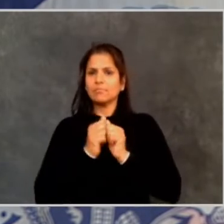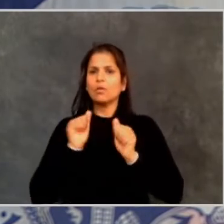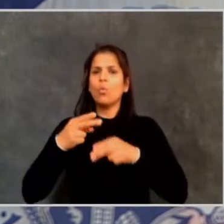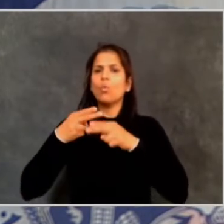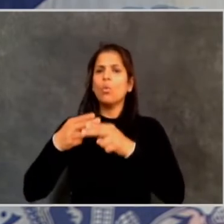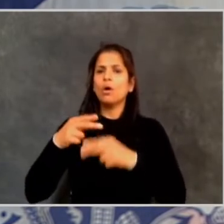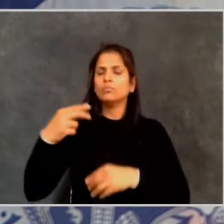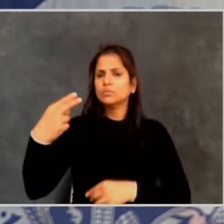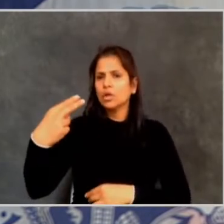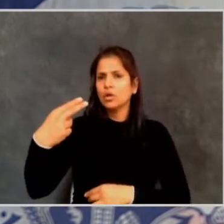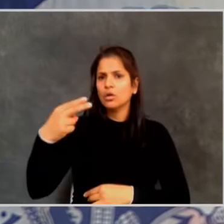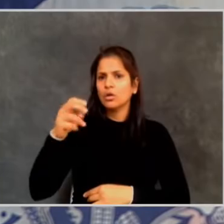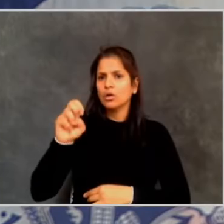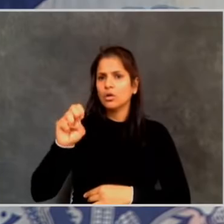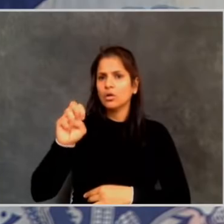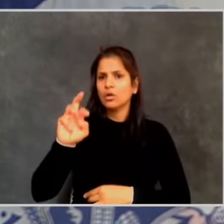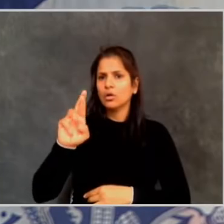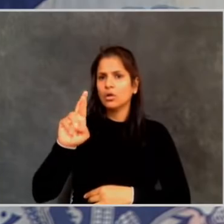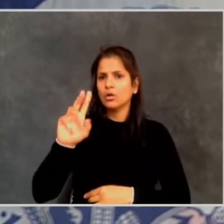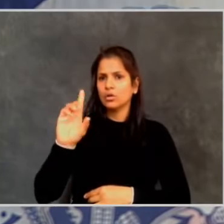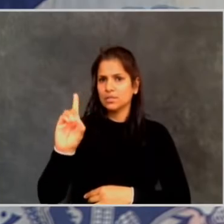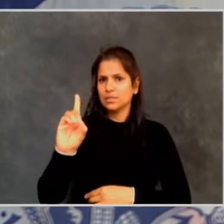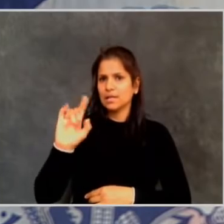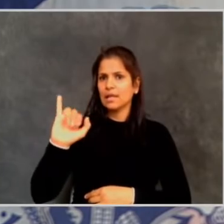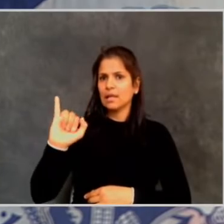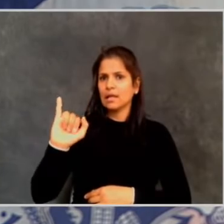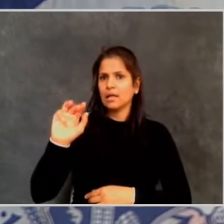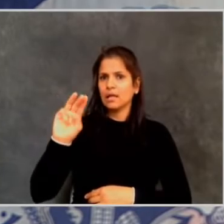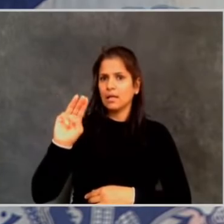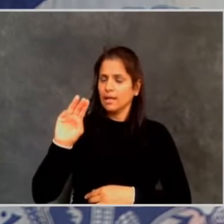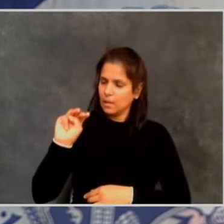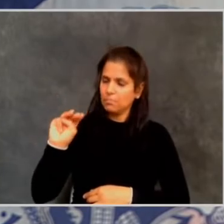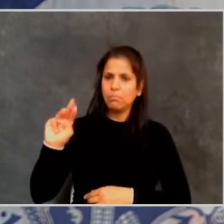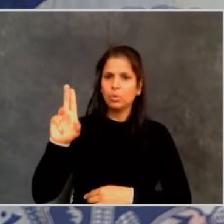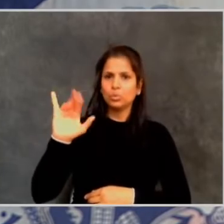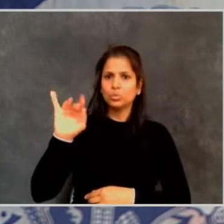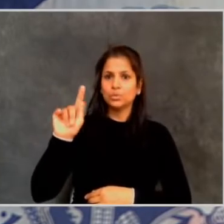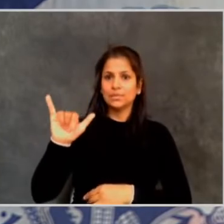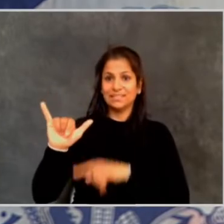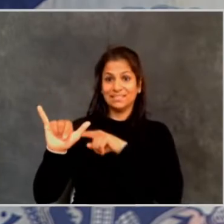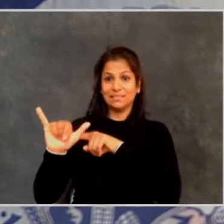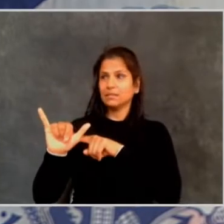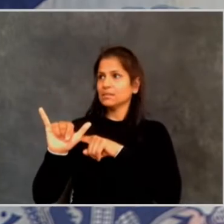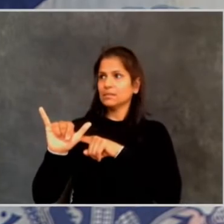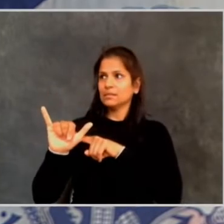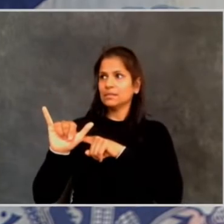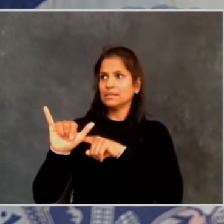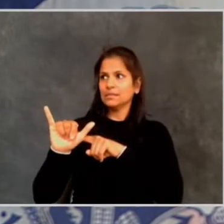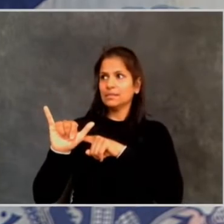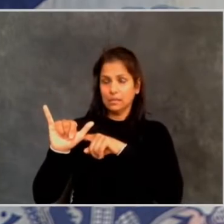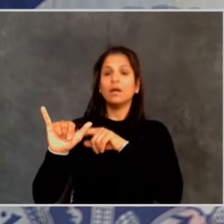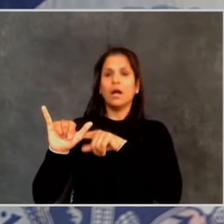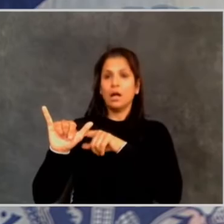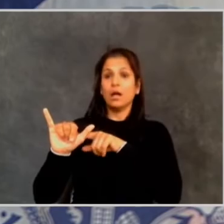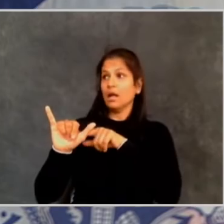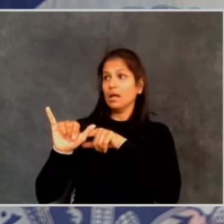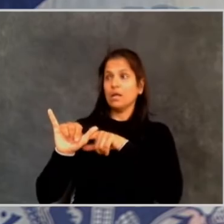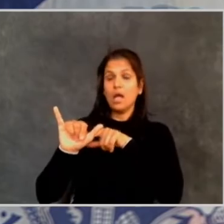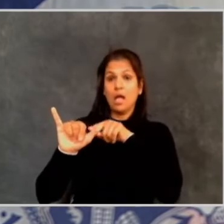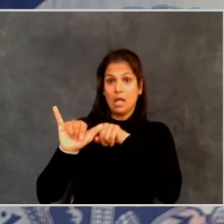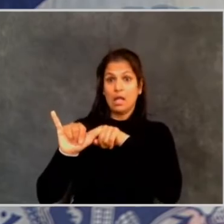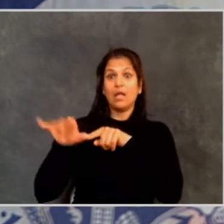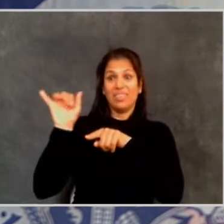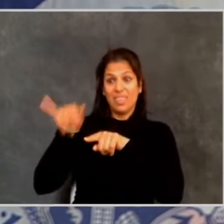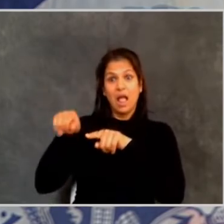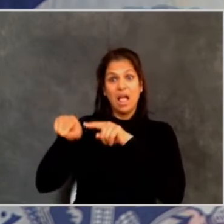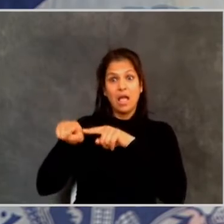I heard what you spoke to earlier about, communities with a history of disparities being the worst affected here. I'm wondering if you could speak more